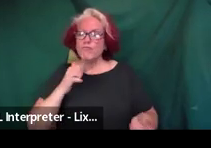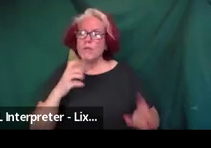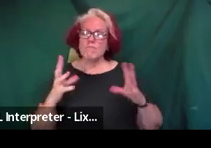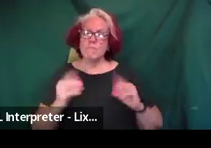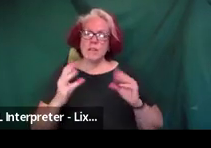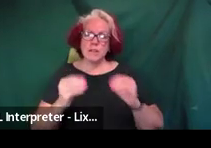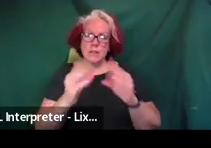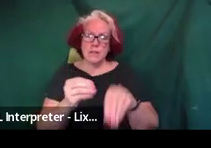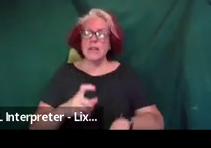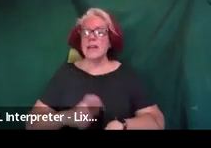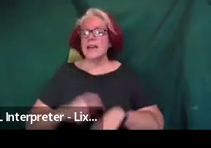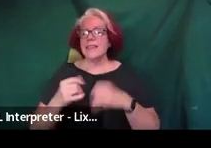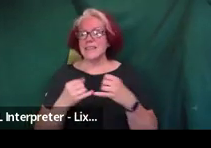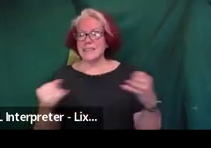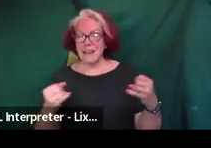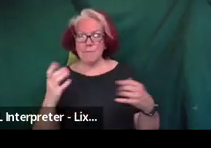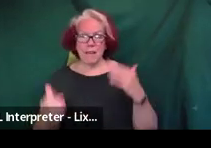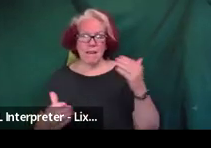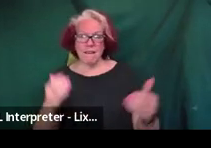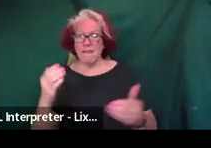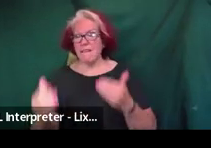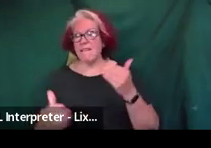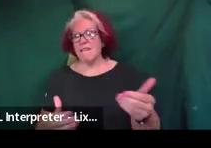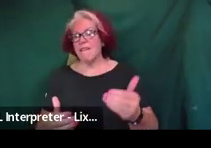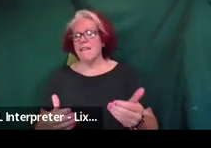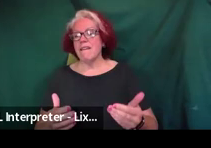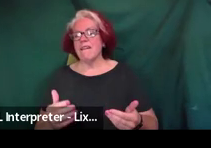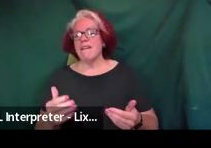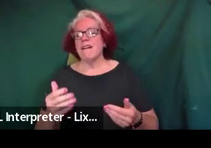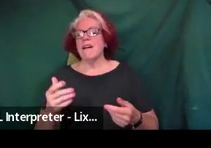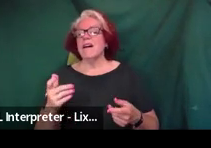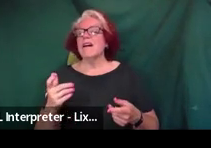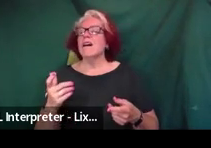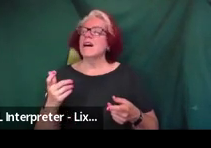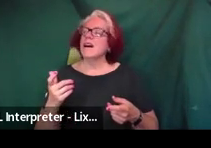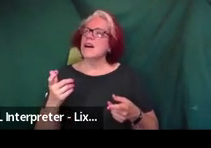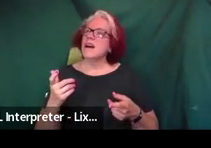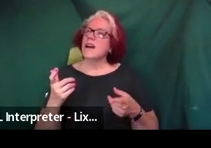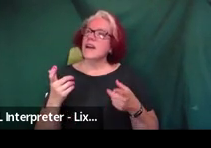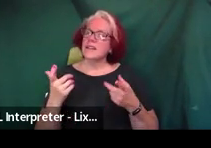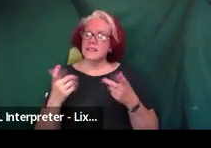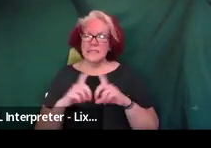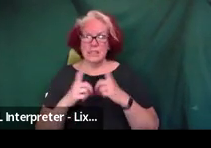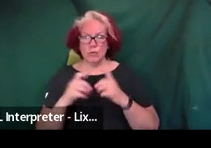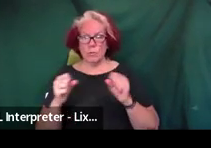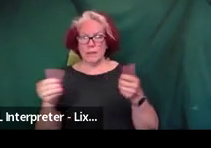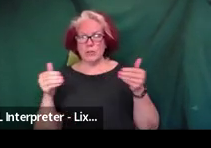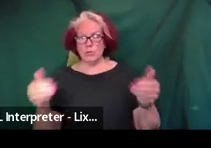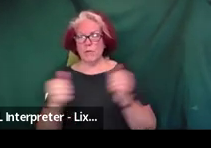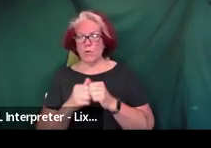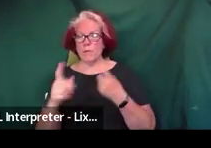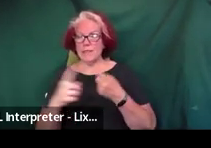timeline that has been laid out, as well as the district's ability to move forward with all the different goals and